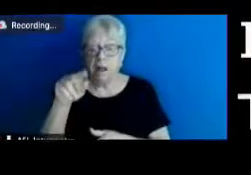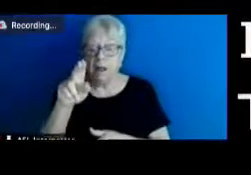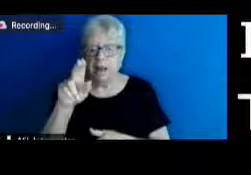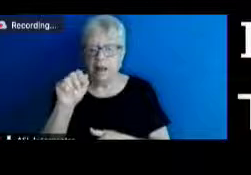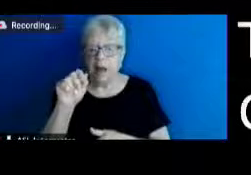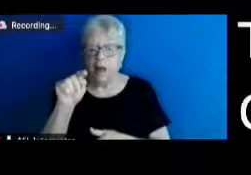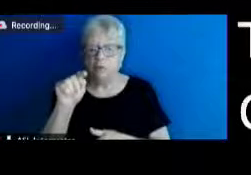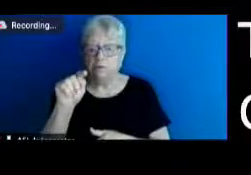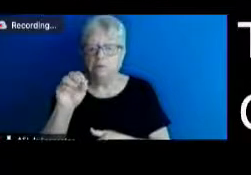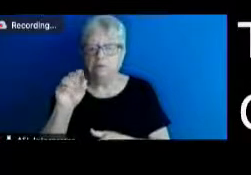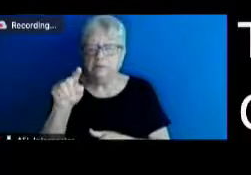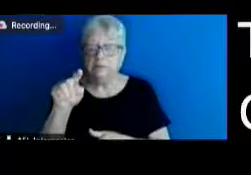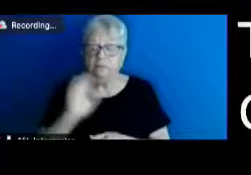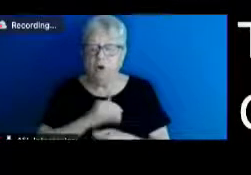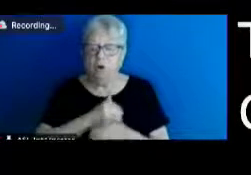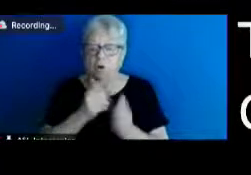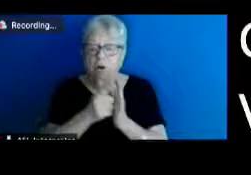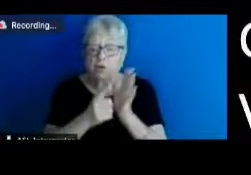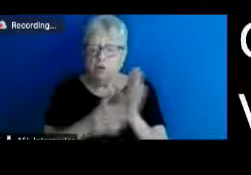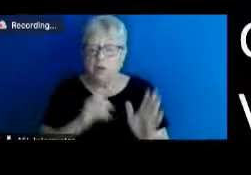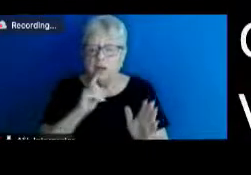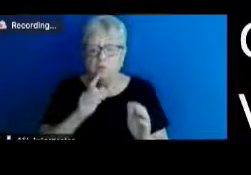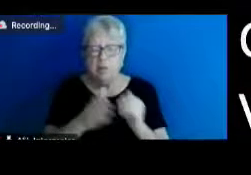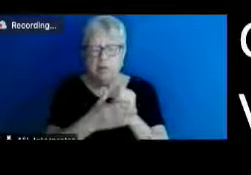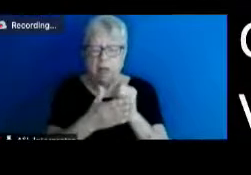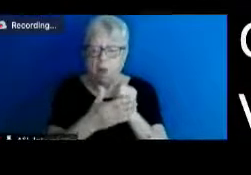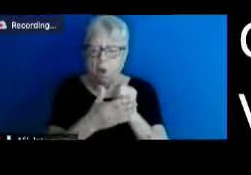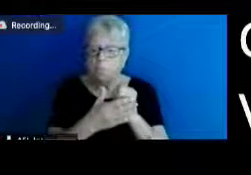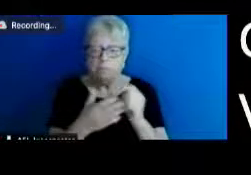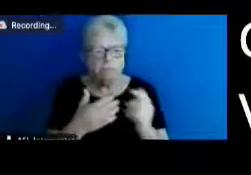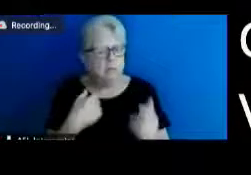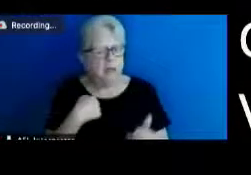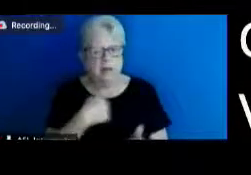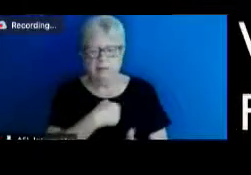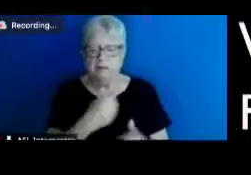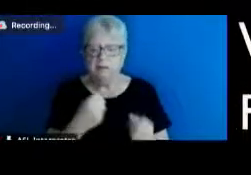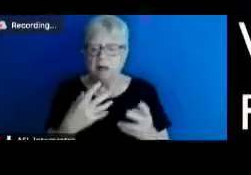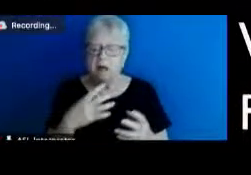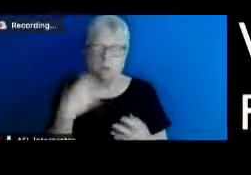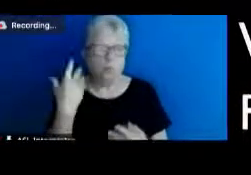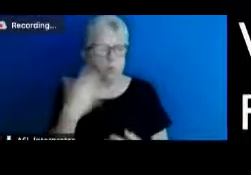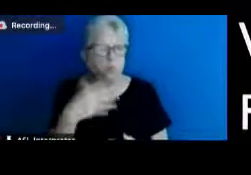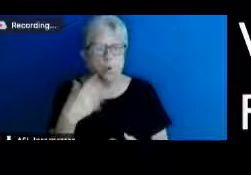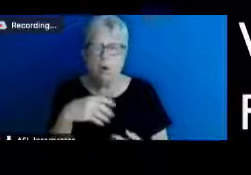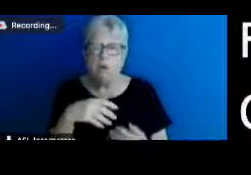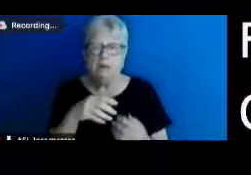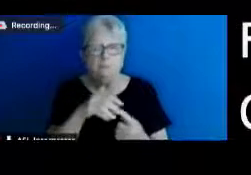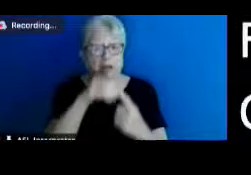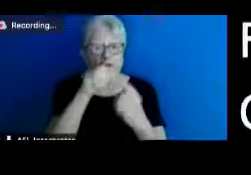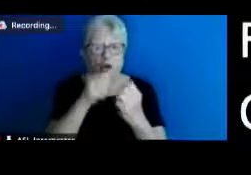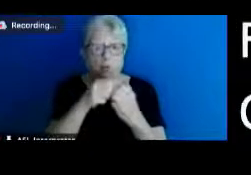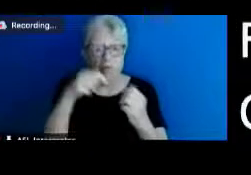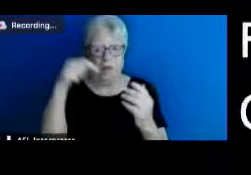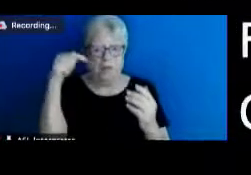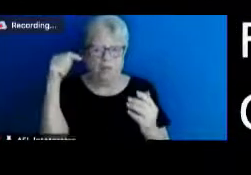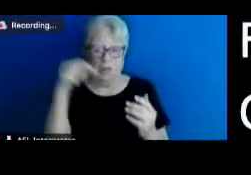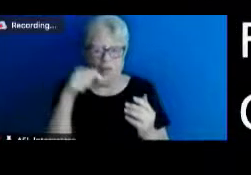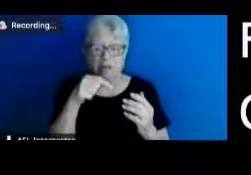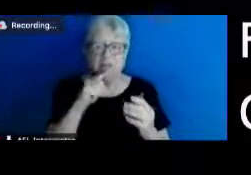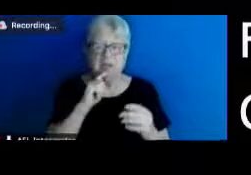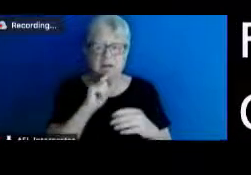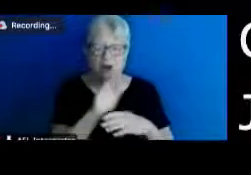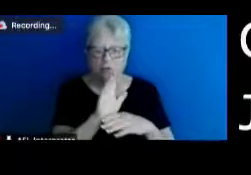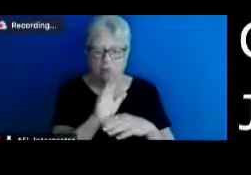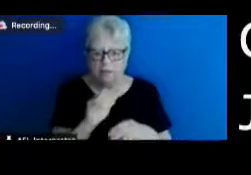very helpful in assisting us so far, especially with these contracts. So thank you, Tim, for joining us this morning.